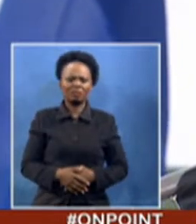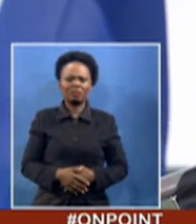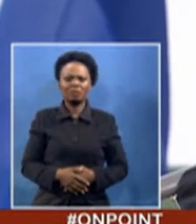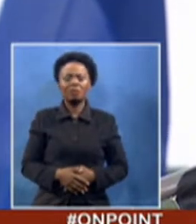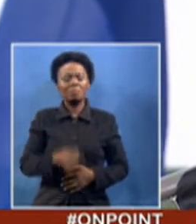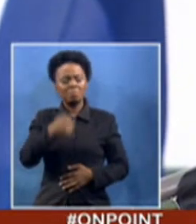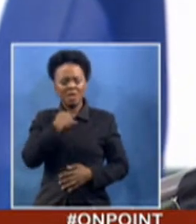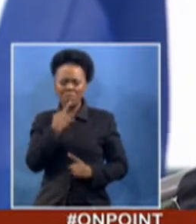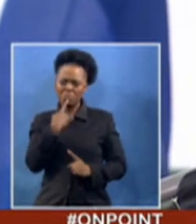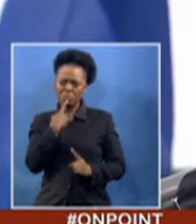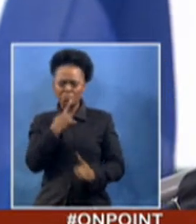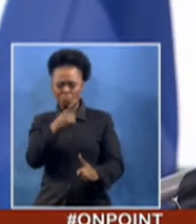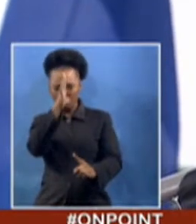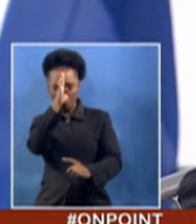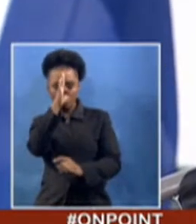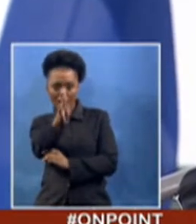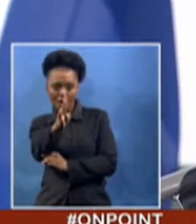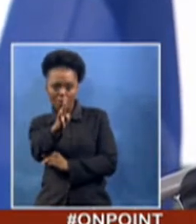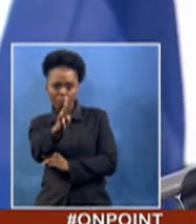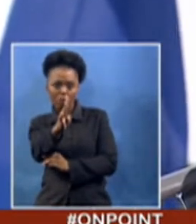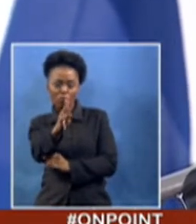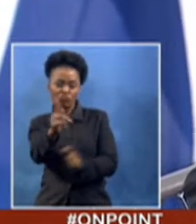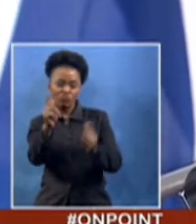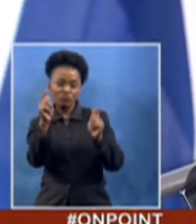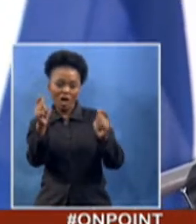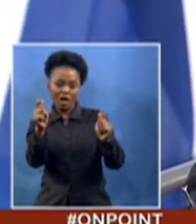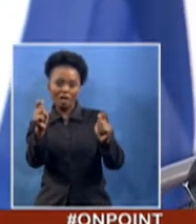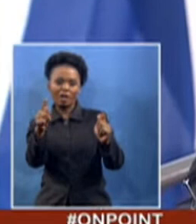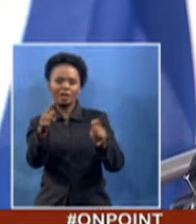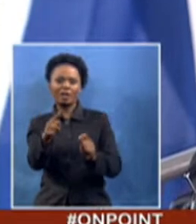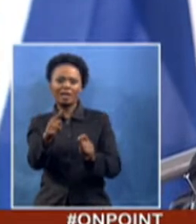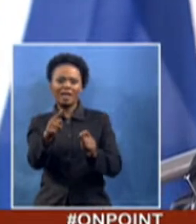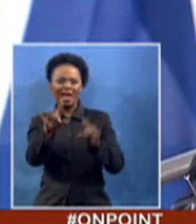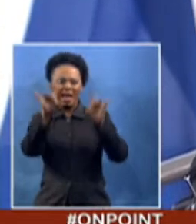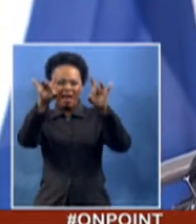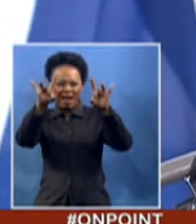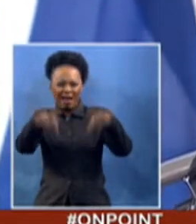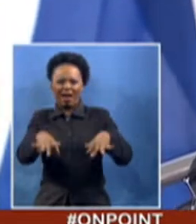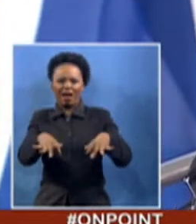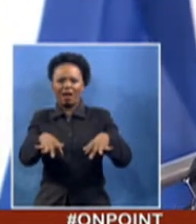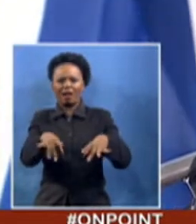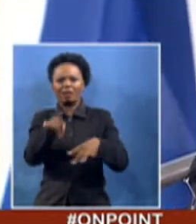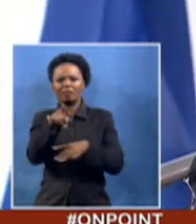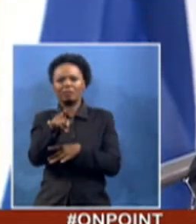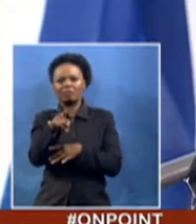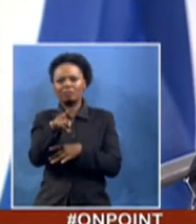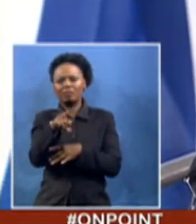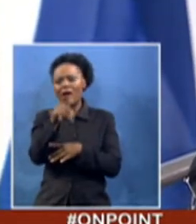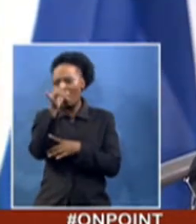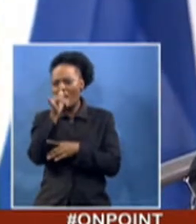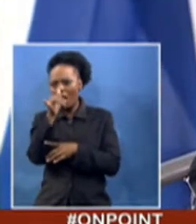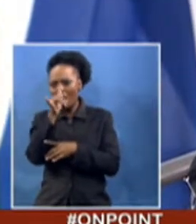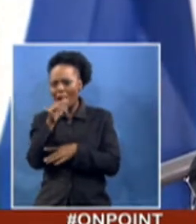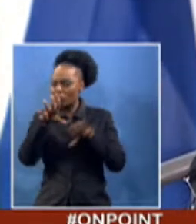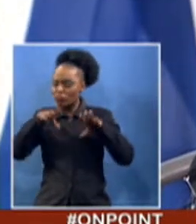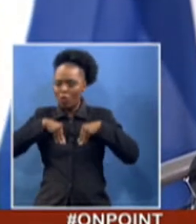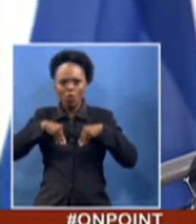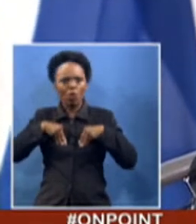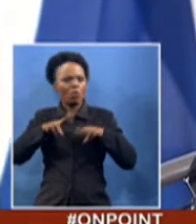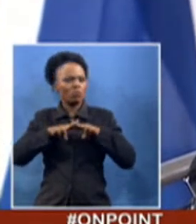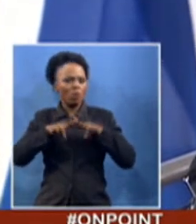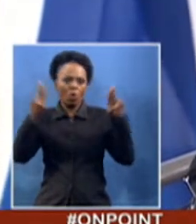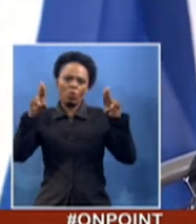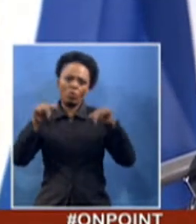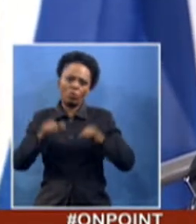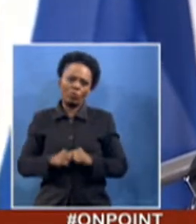strong message that hate crime will not be tolerated in our society, and that